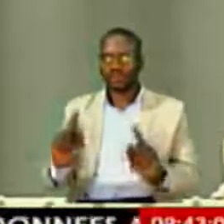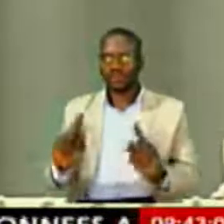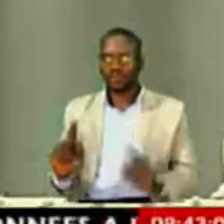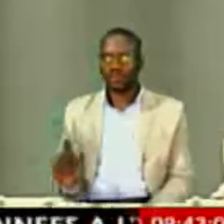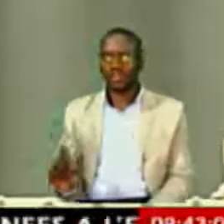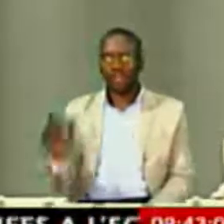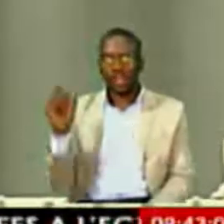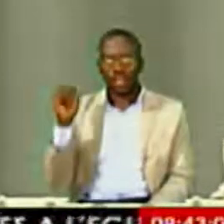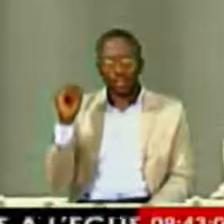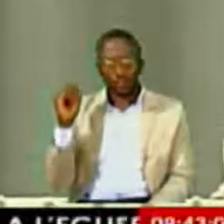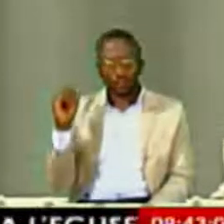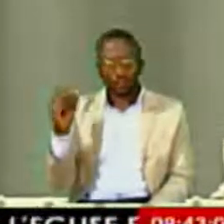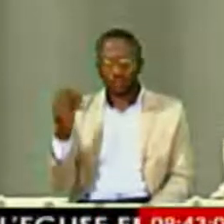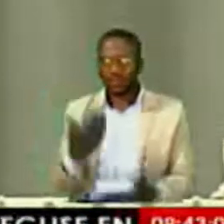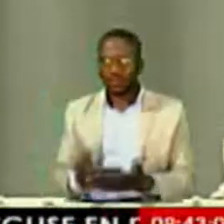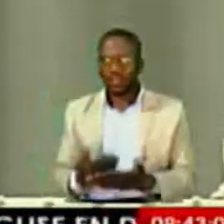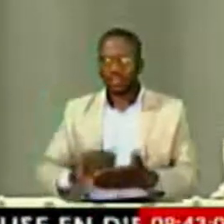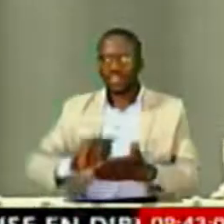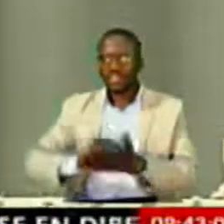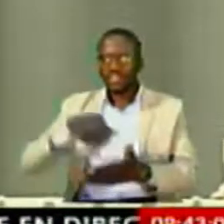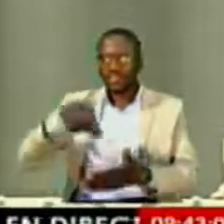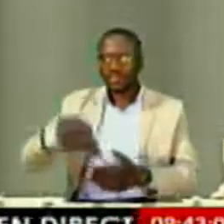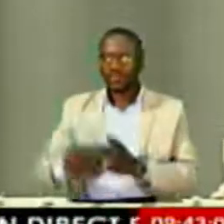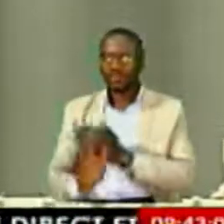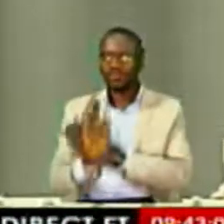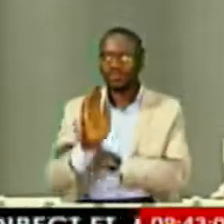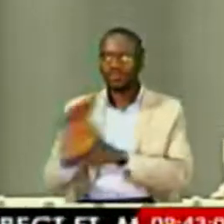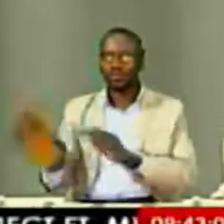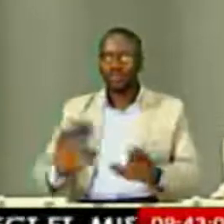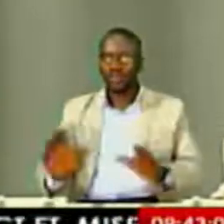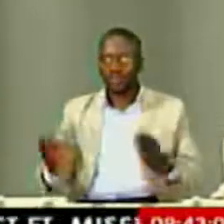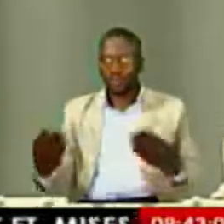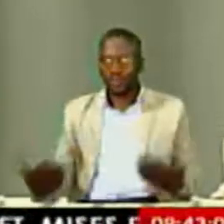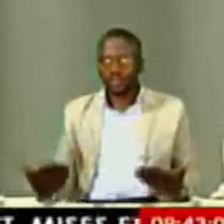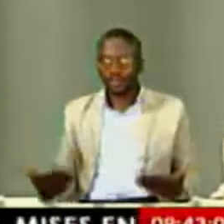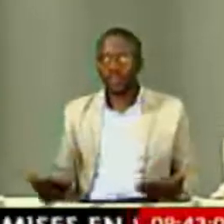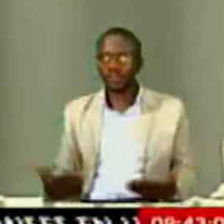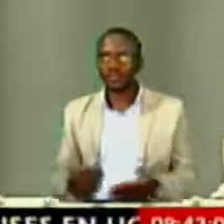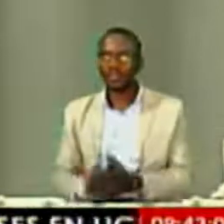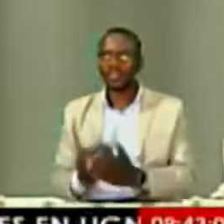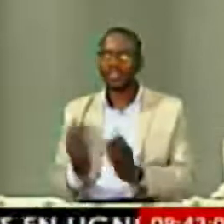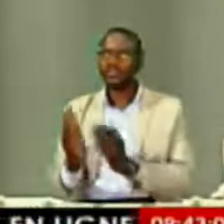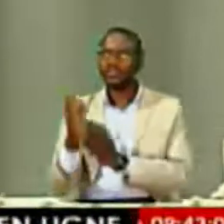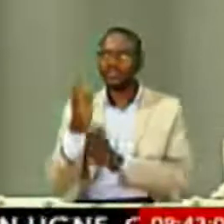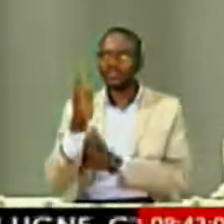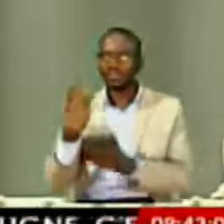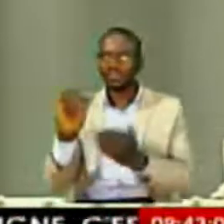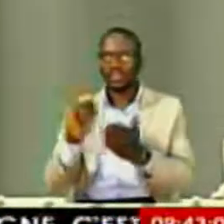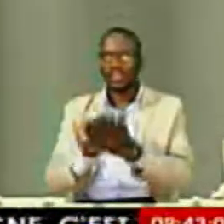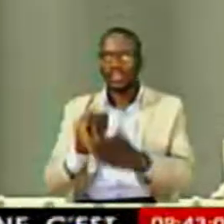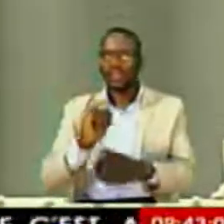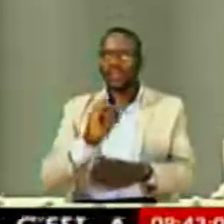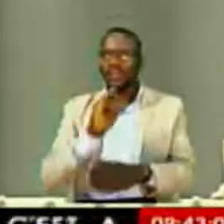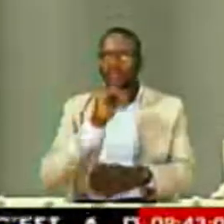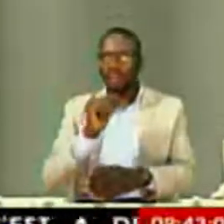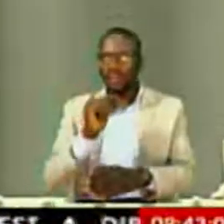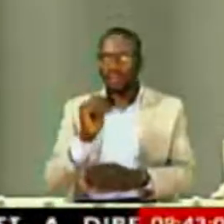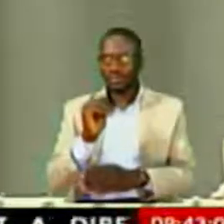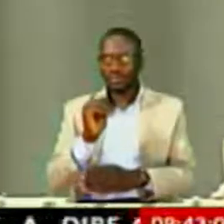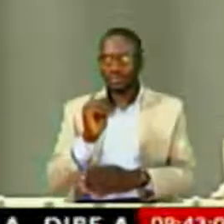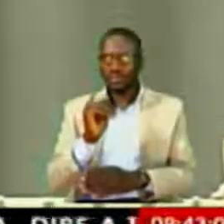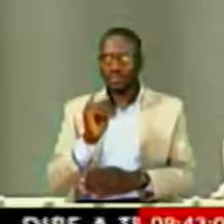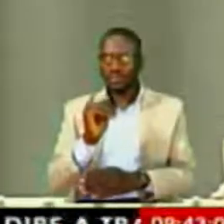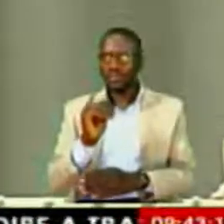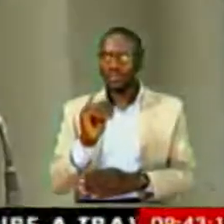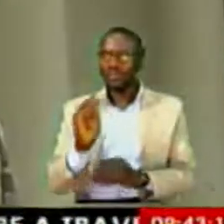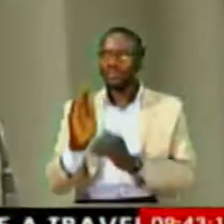fait. Maintenant. Everyone may know what God is doing now. Dieu, ce n'est pas le Dieu. God is not a